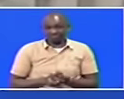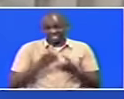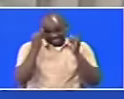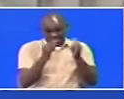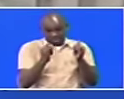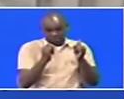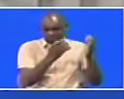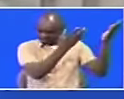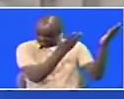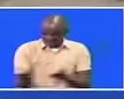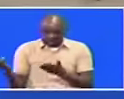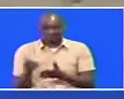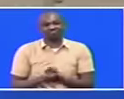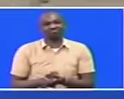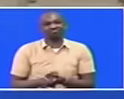and in with the new.